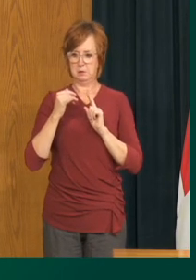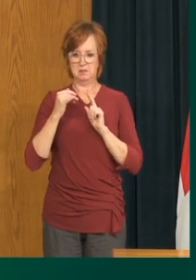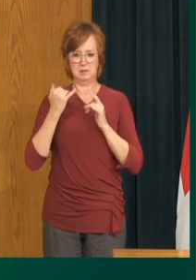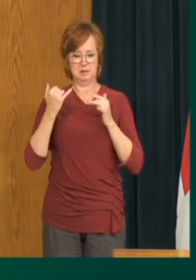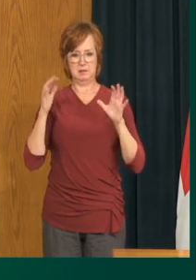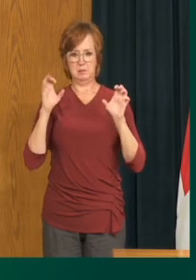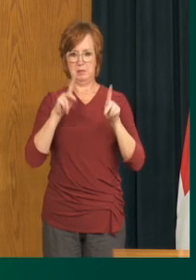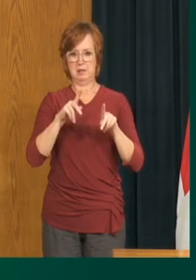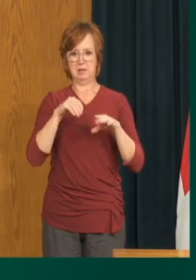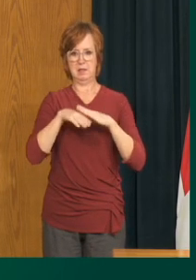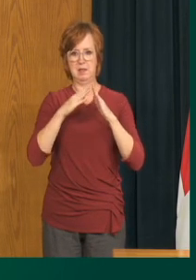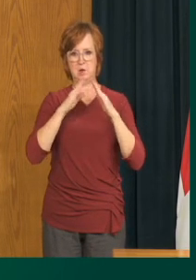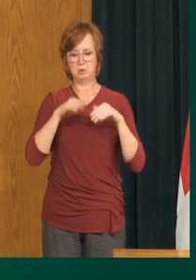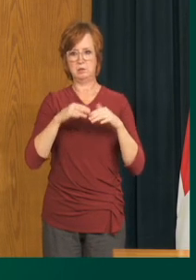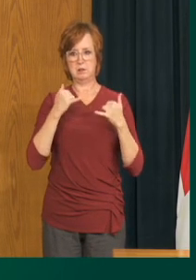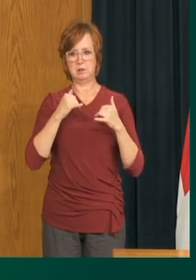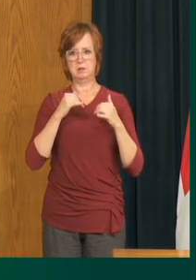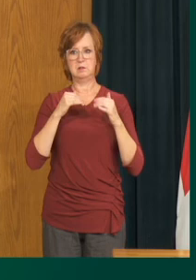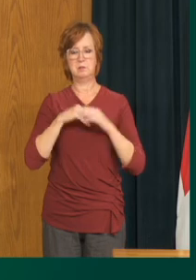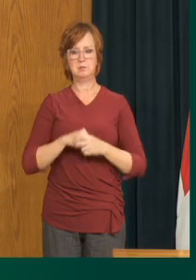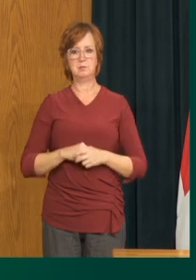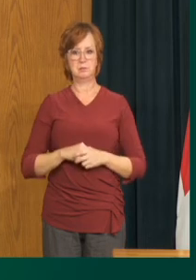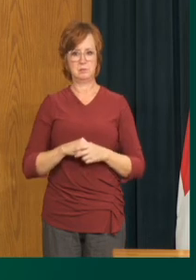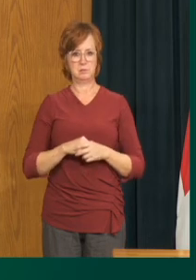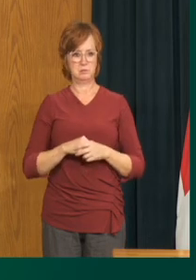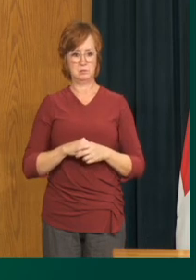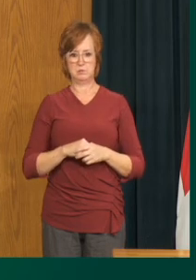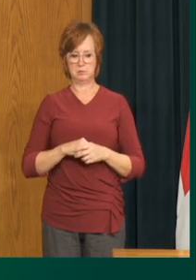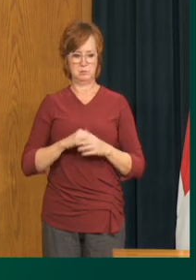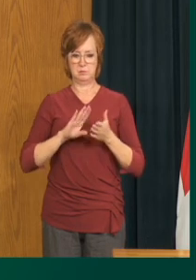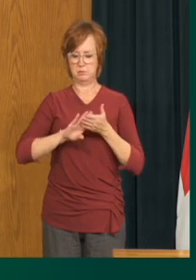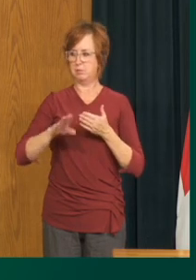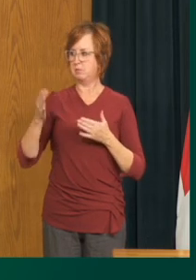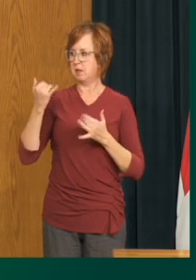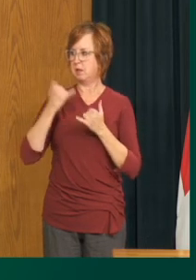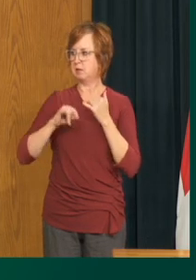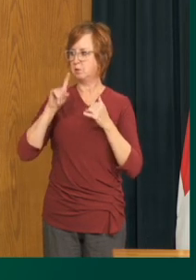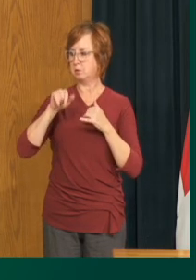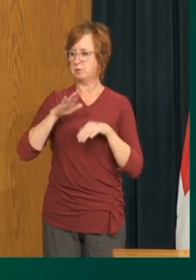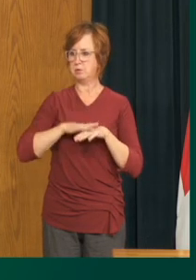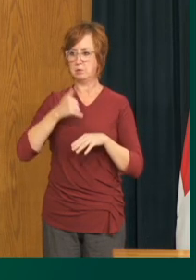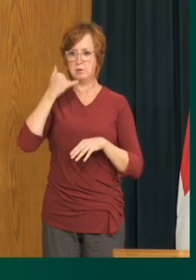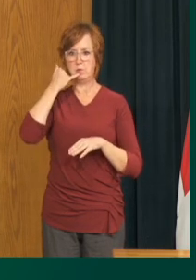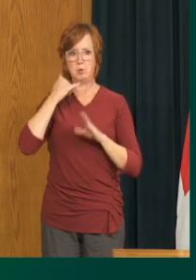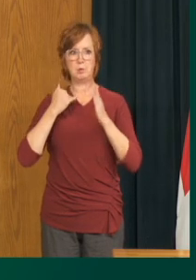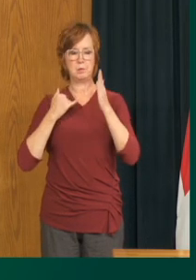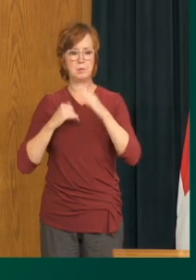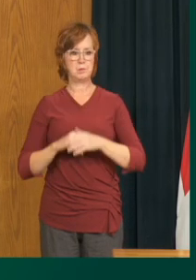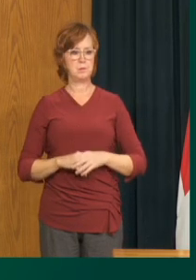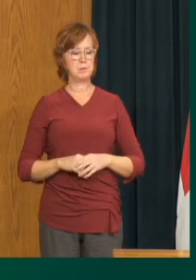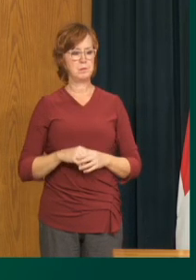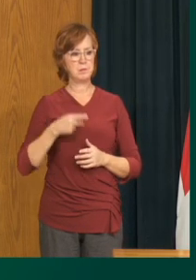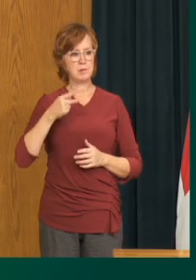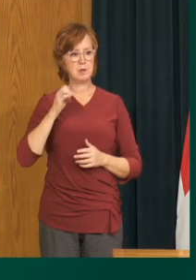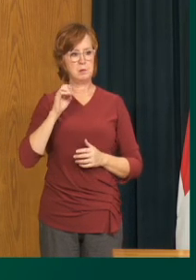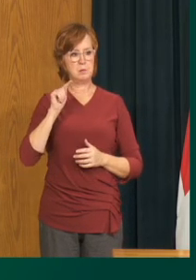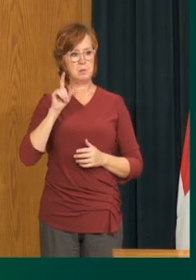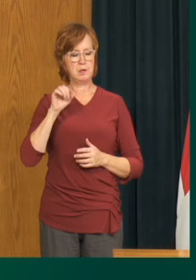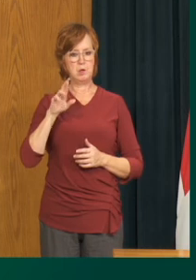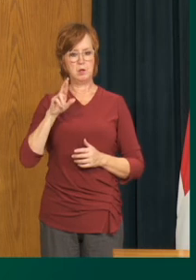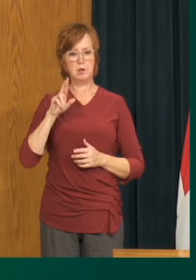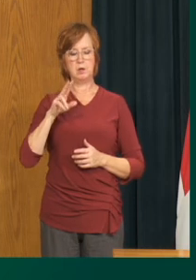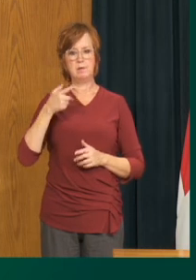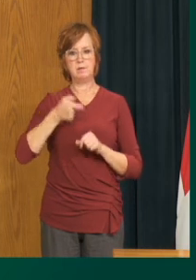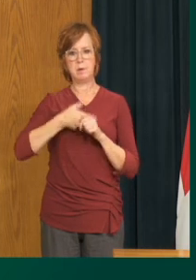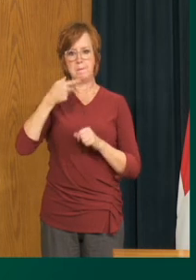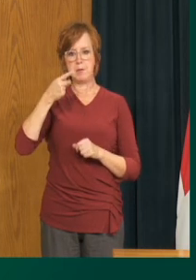attention. Anything to add, Doctor? And we'll take our last question on the phone line. We have Peter Lazinski from the